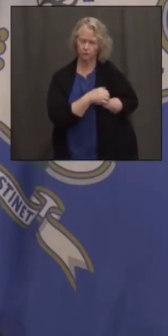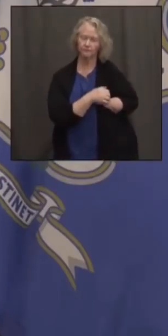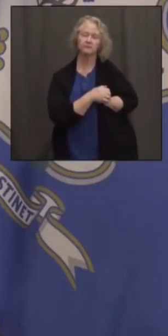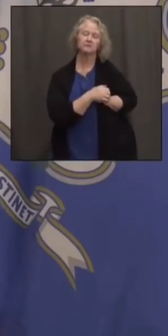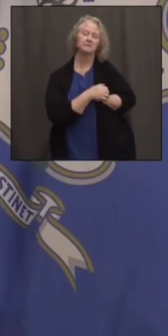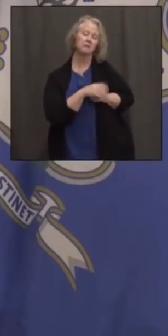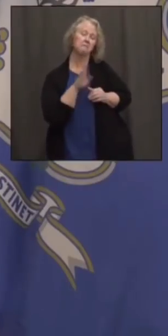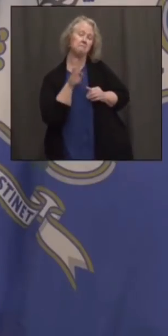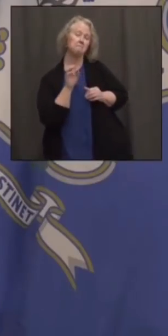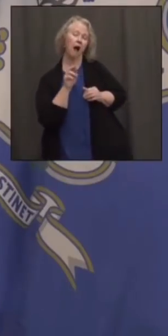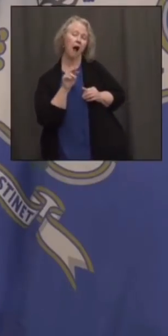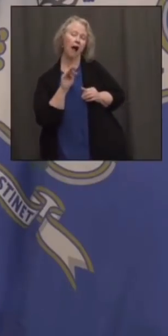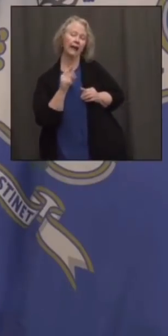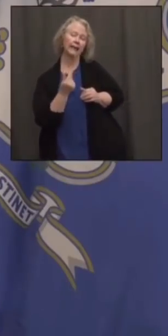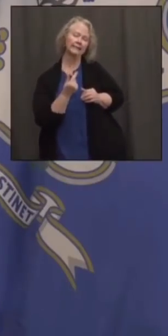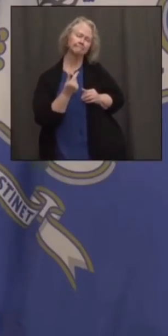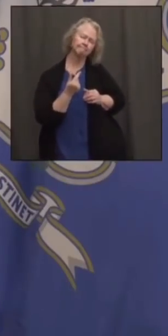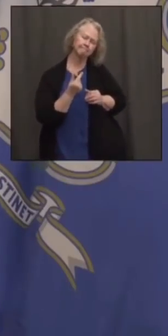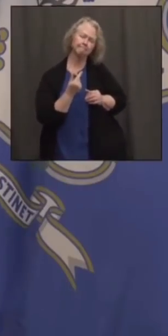bonding, let me take a look at it.